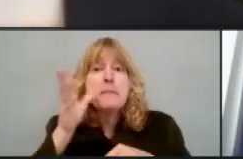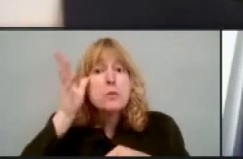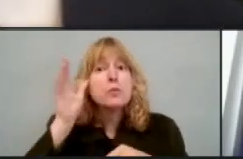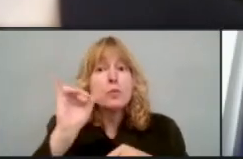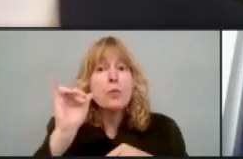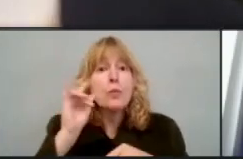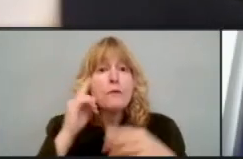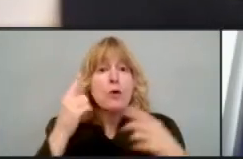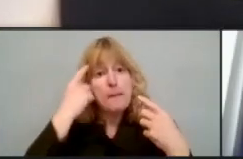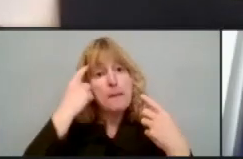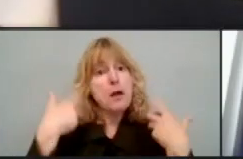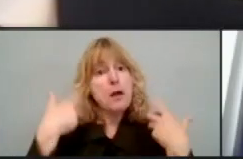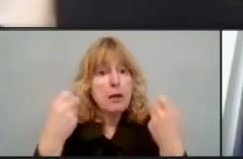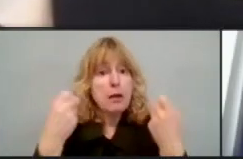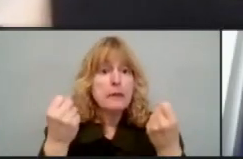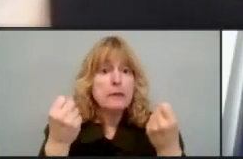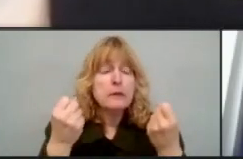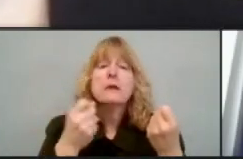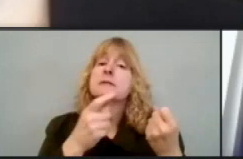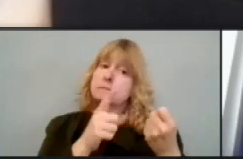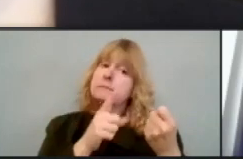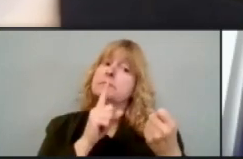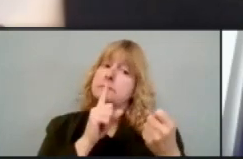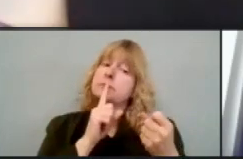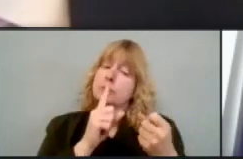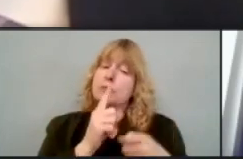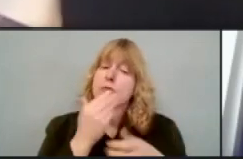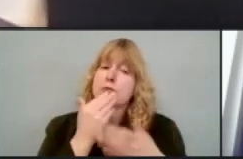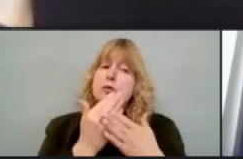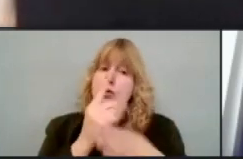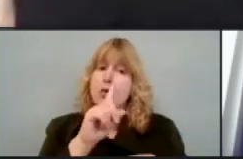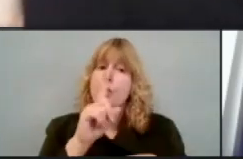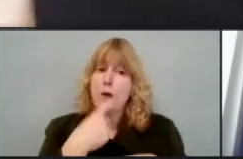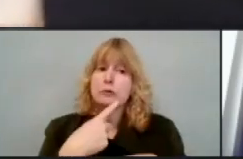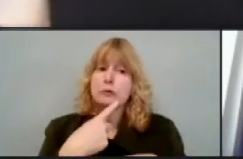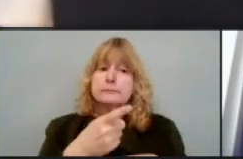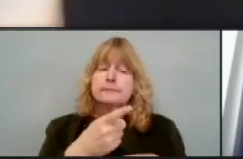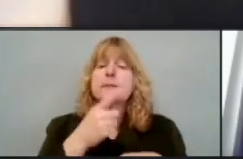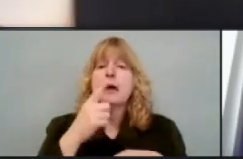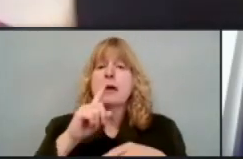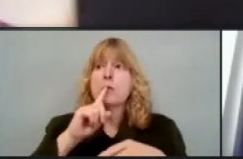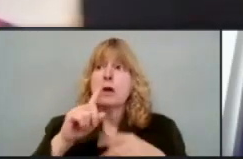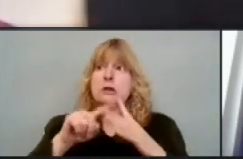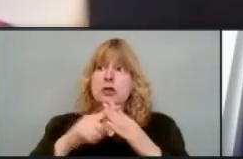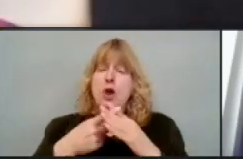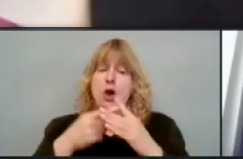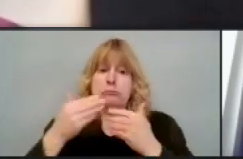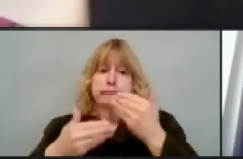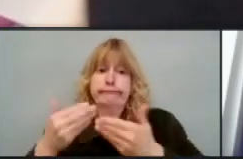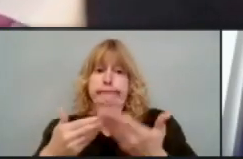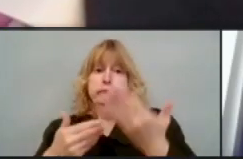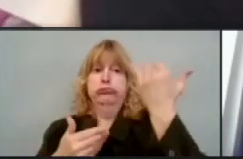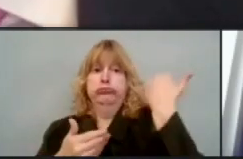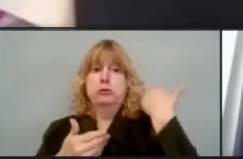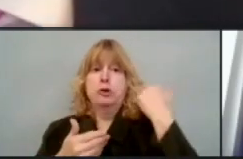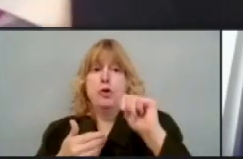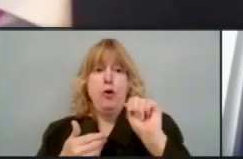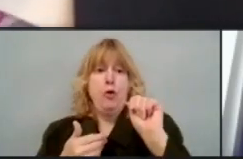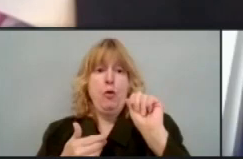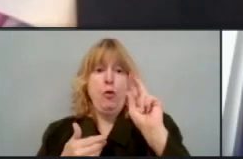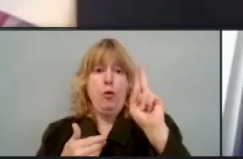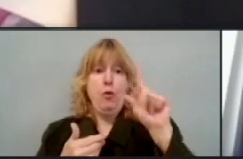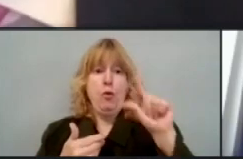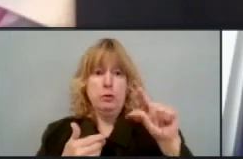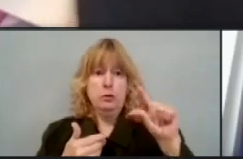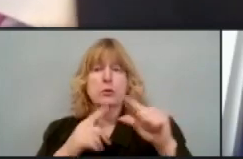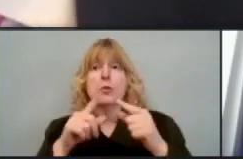that process for us actually began back in August and in September once students returned to school,